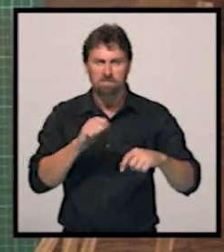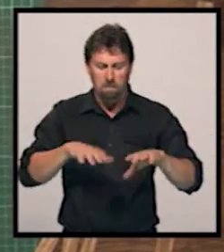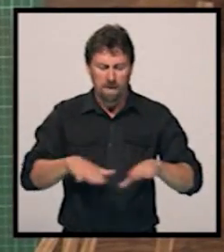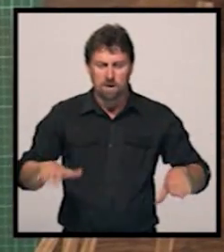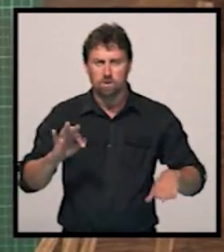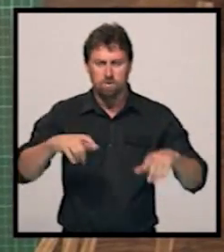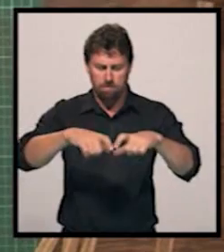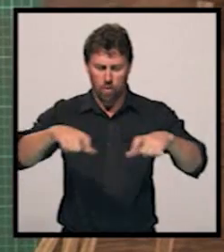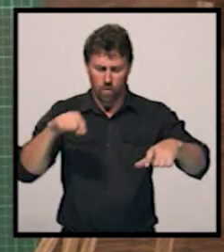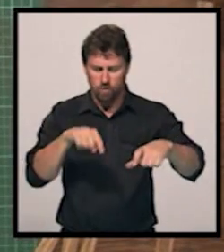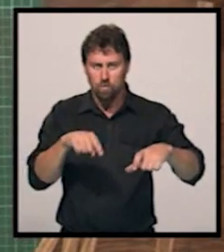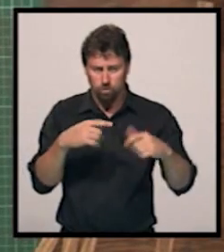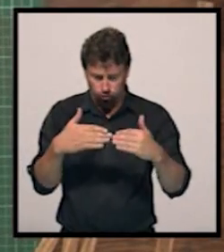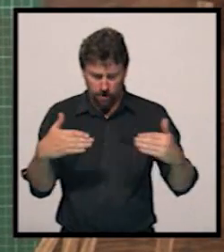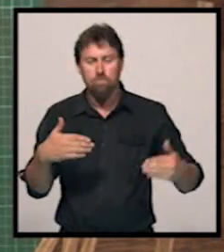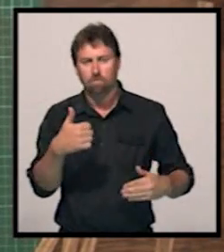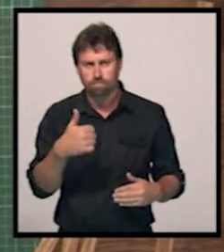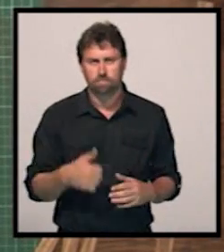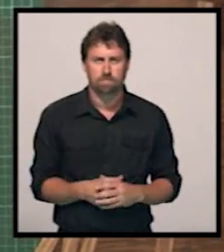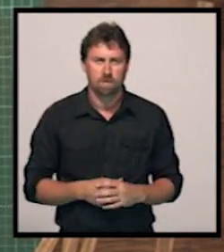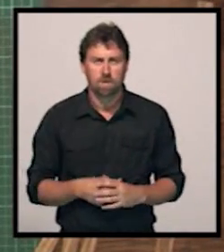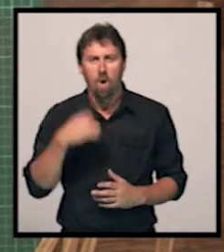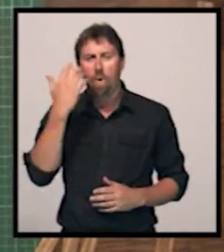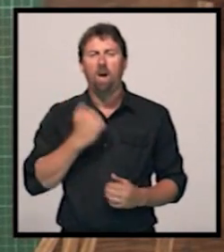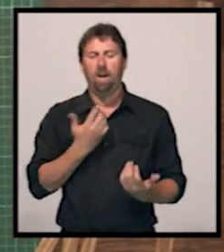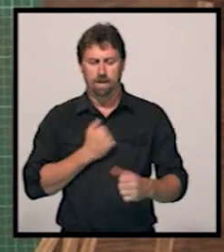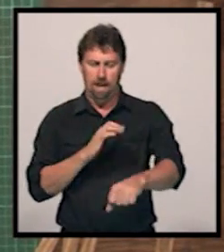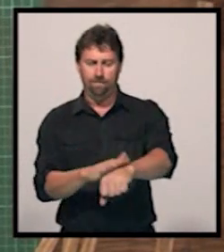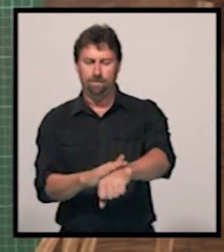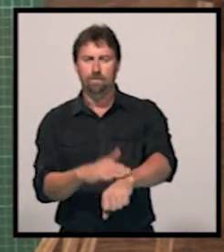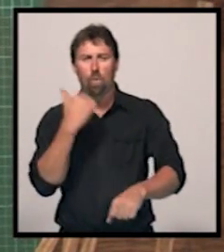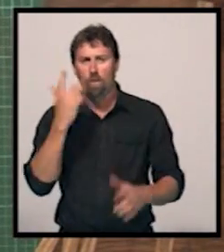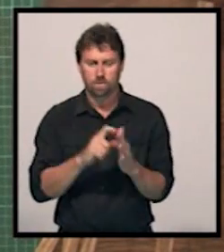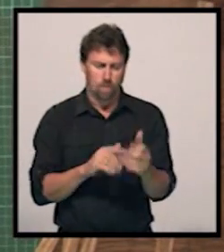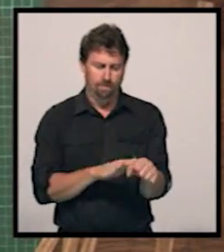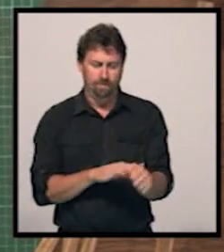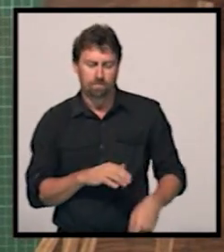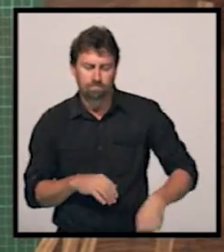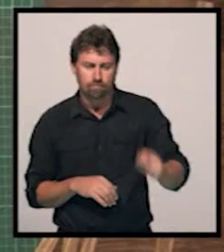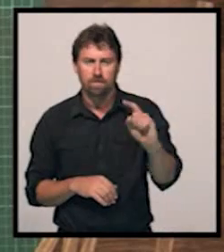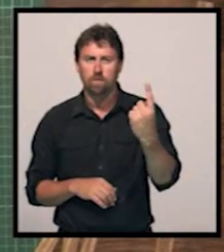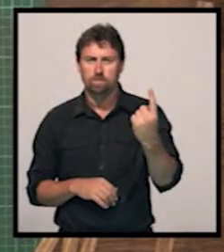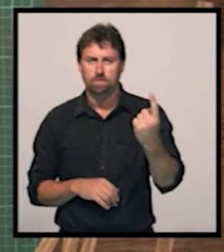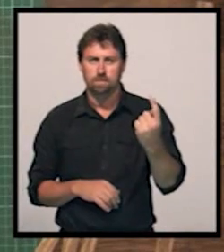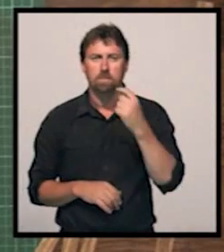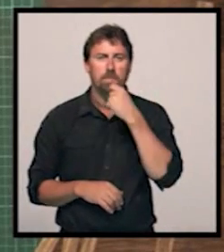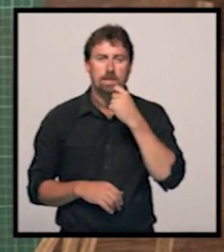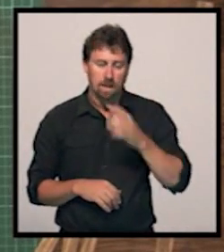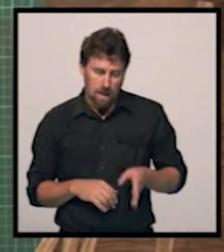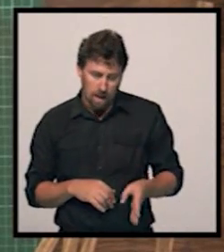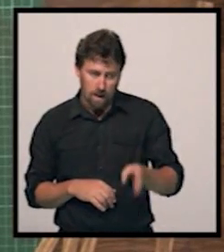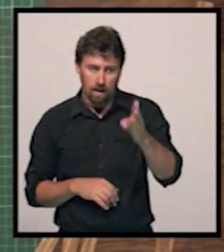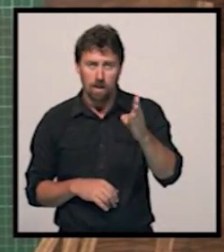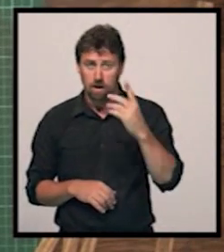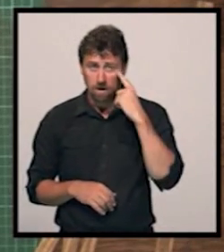Because I'm left-handed, I always cut the left-hand side first with the pencil facing upwards. And now